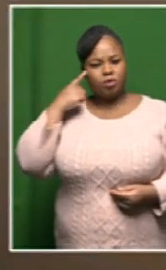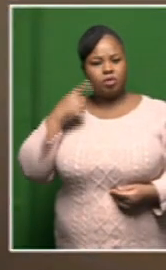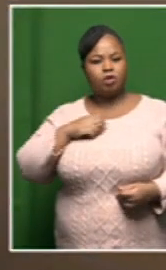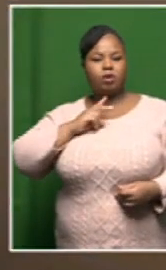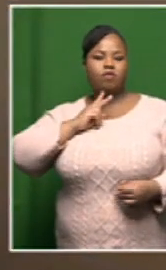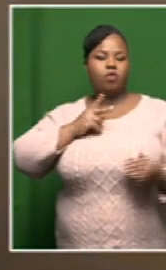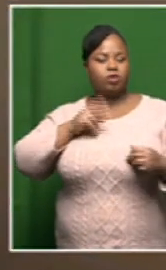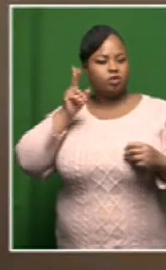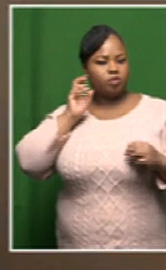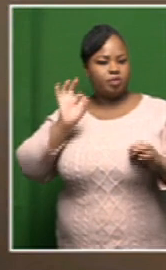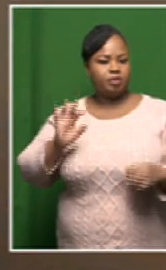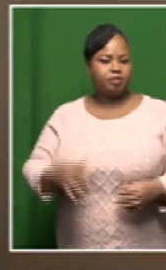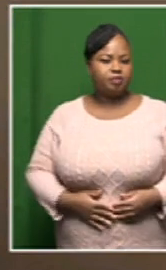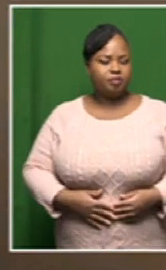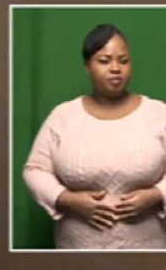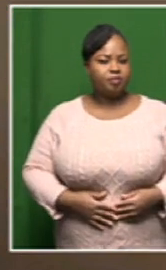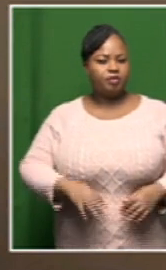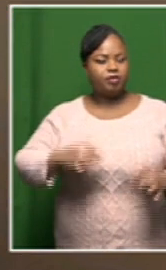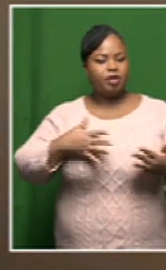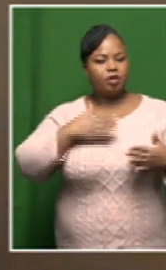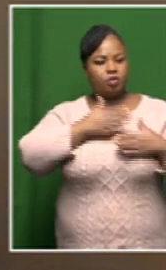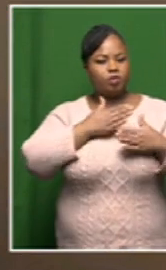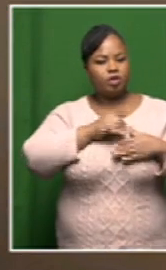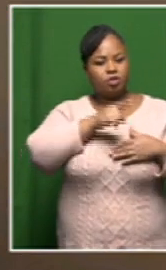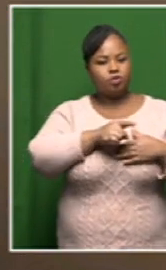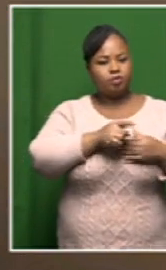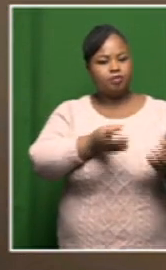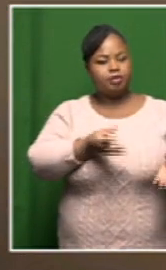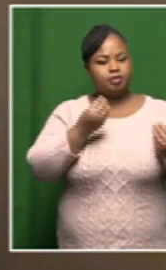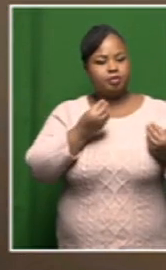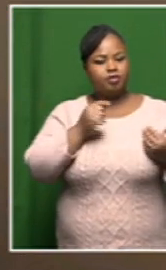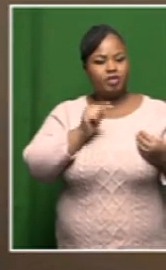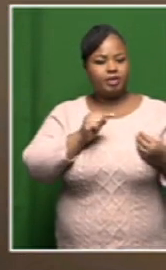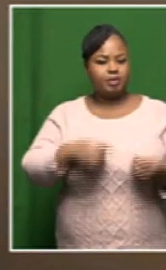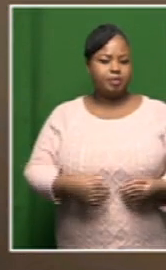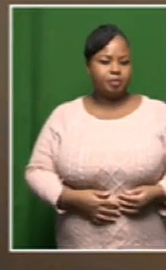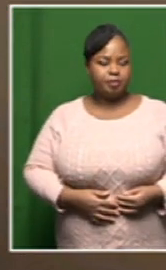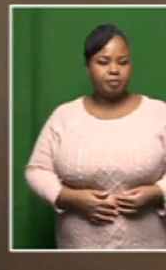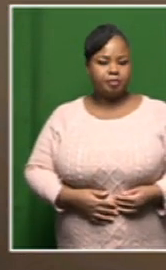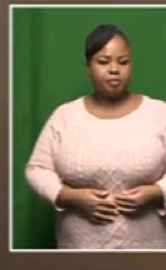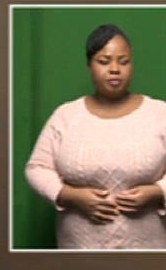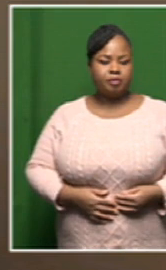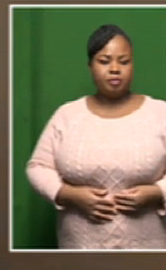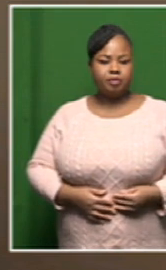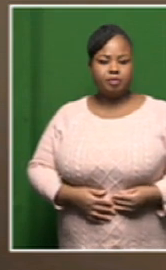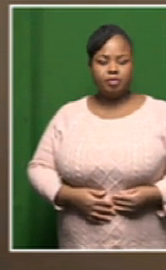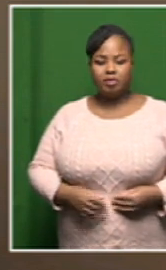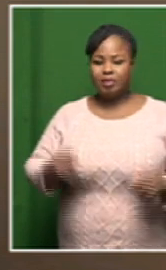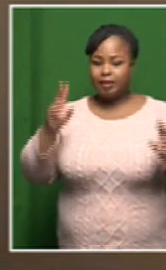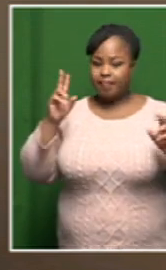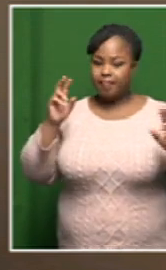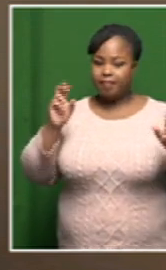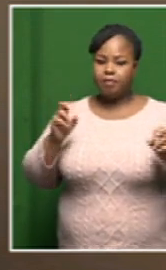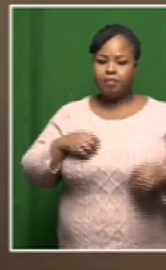heard. Talk to us about some of the works that you received for that. I think the theme